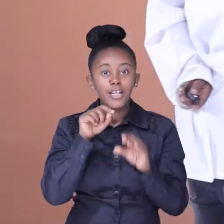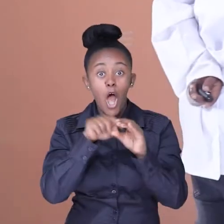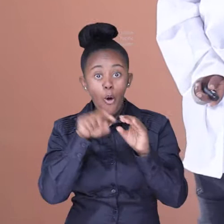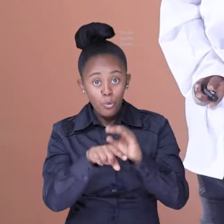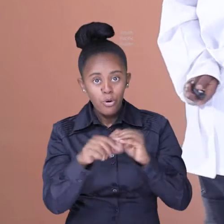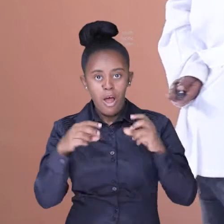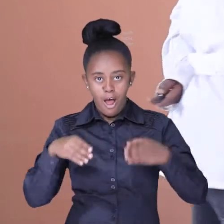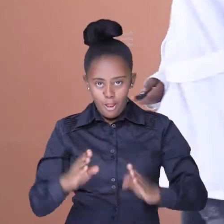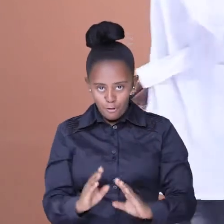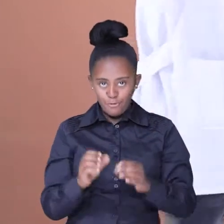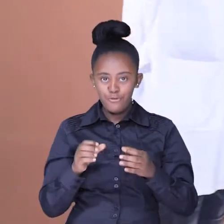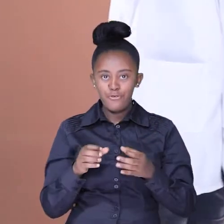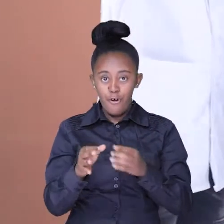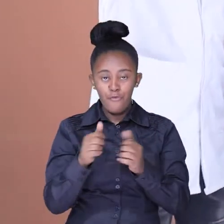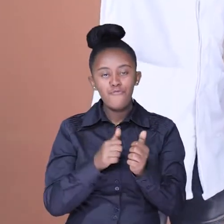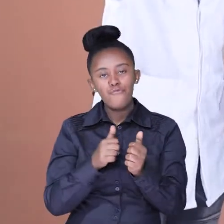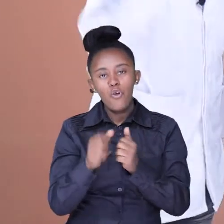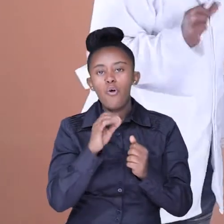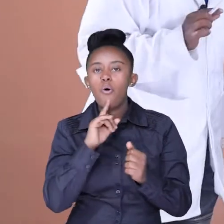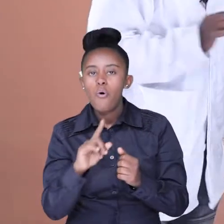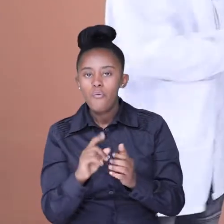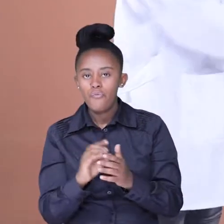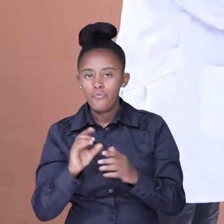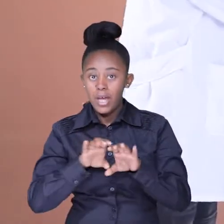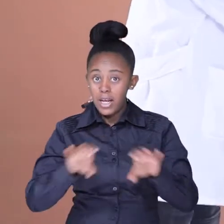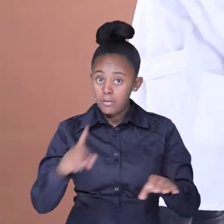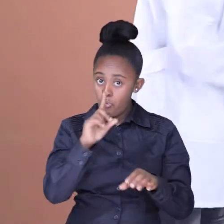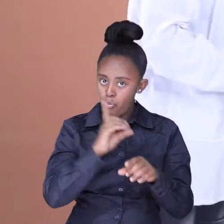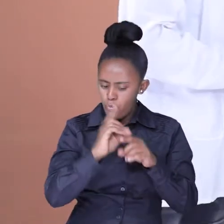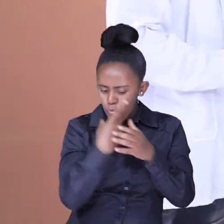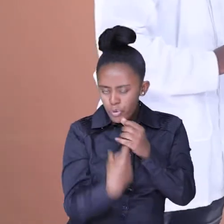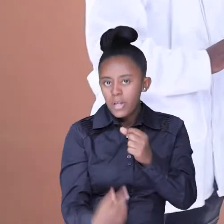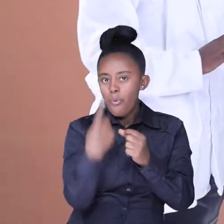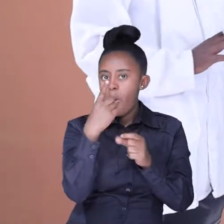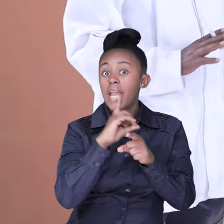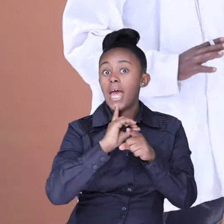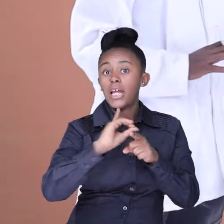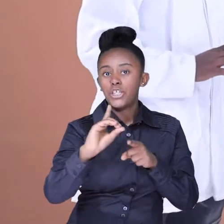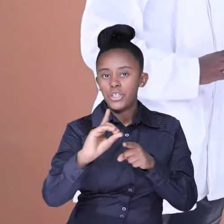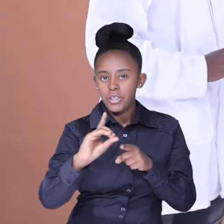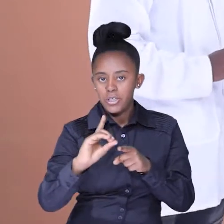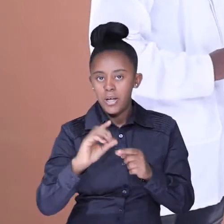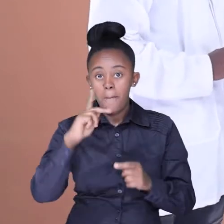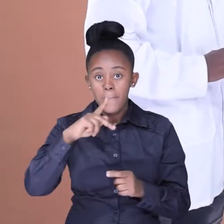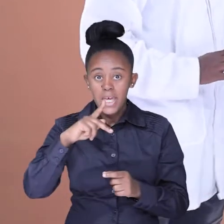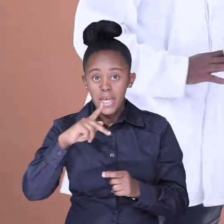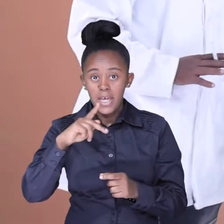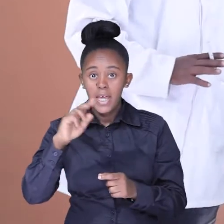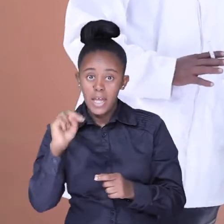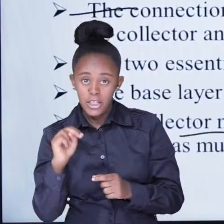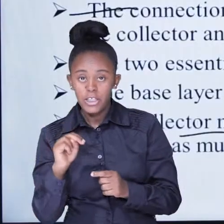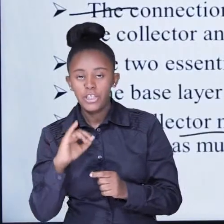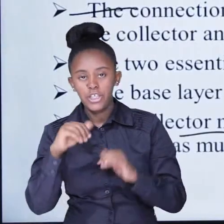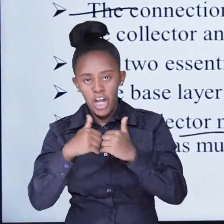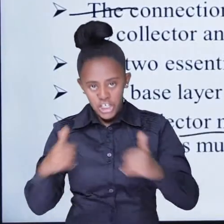allows the flow of current only in one direction. This is a diagram show more about the PN junction